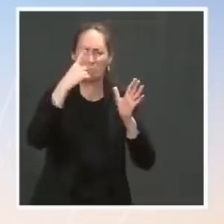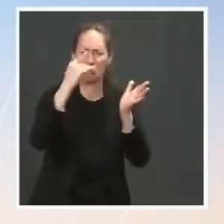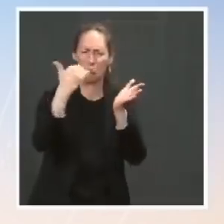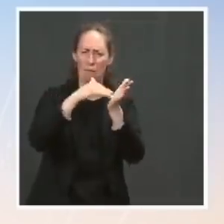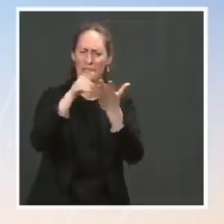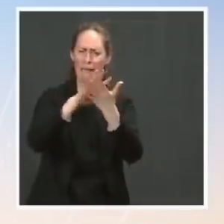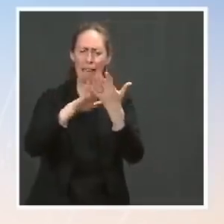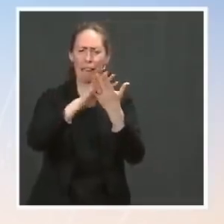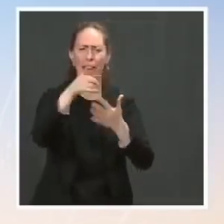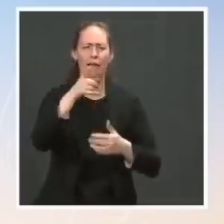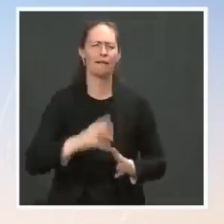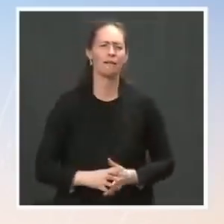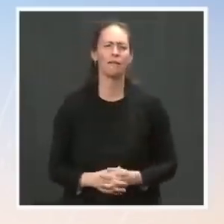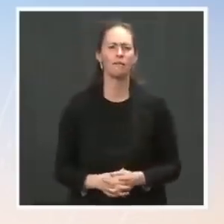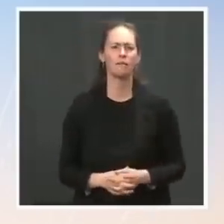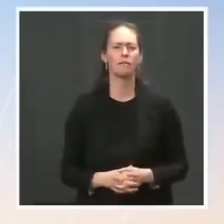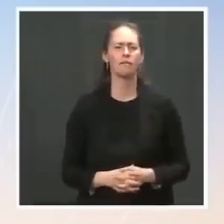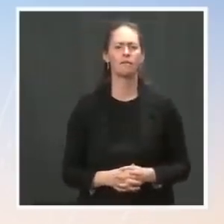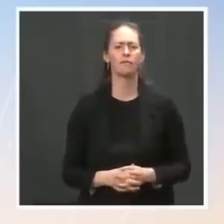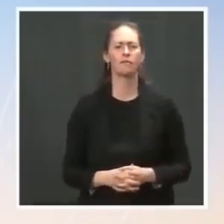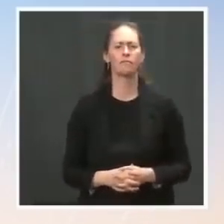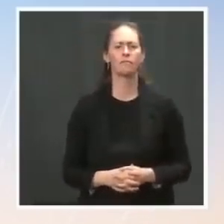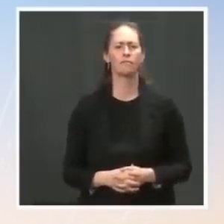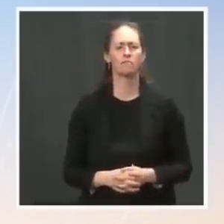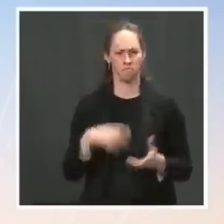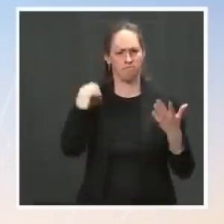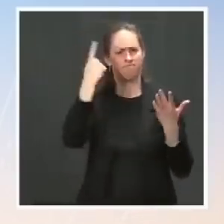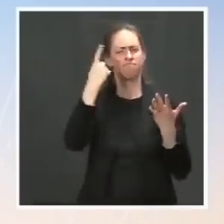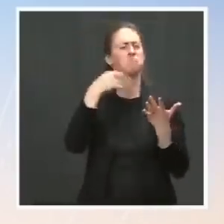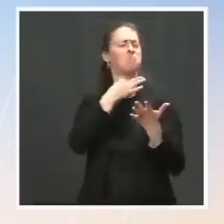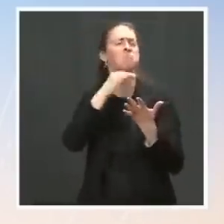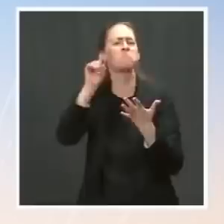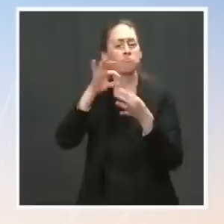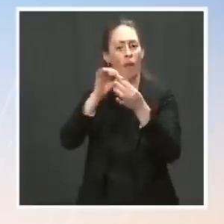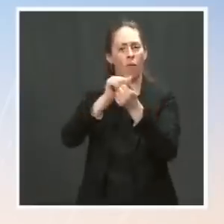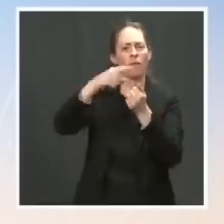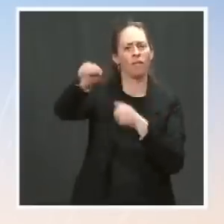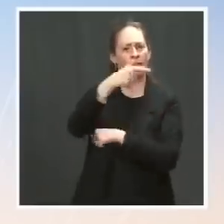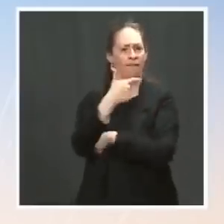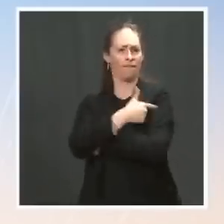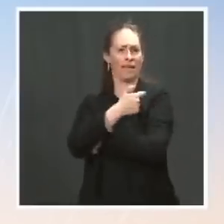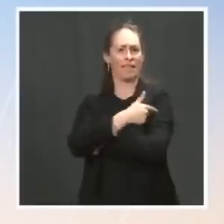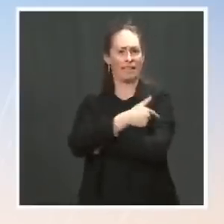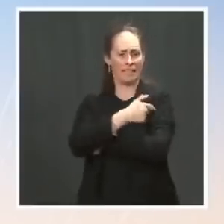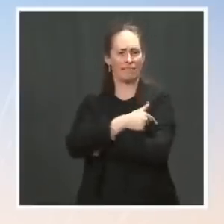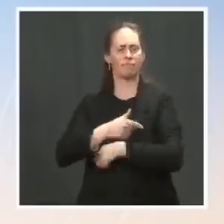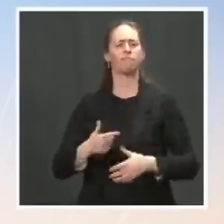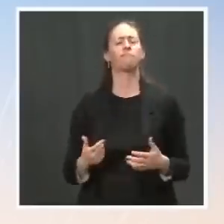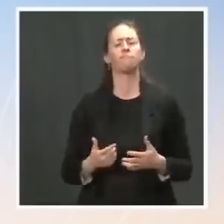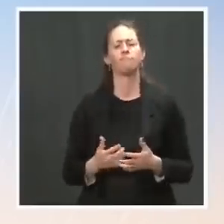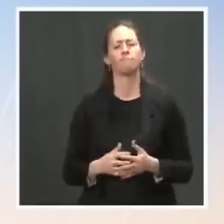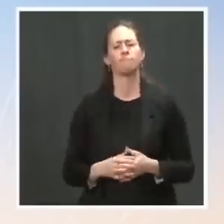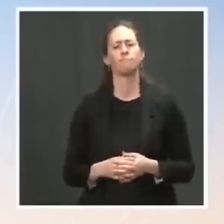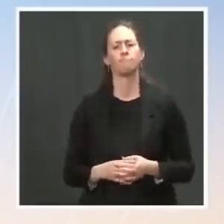put in arms, and my question is whether you guys see that as just sort of the inevitable